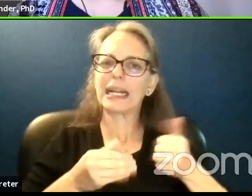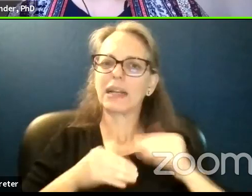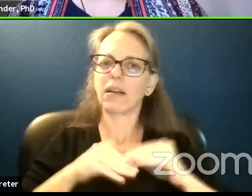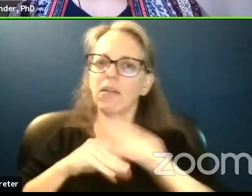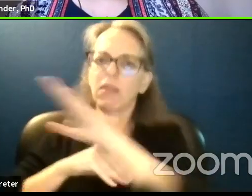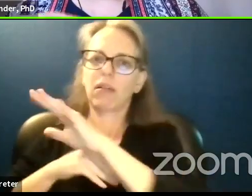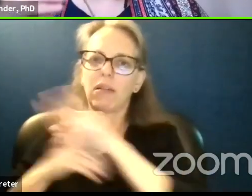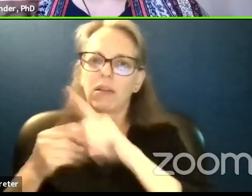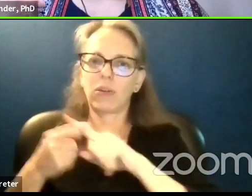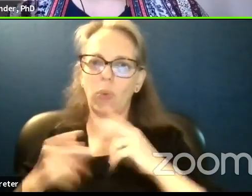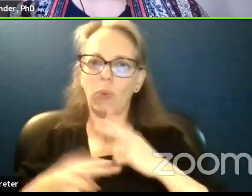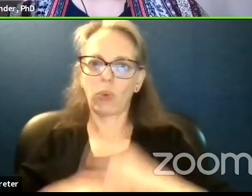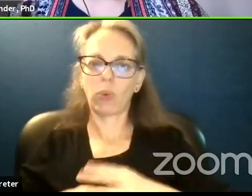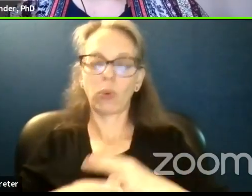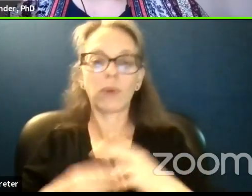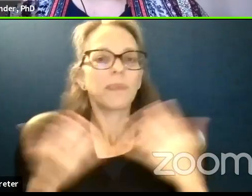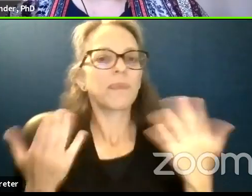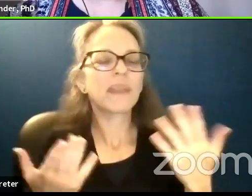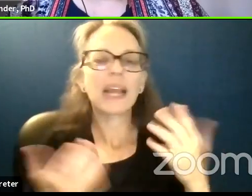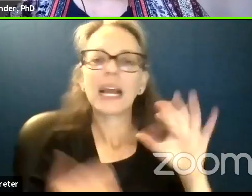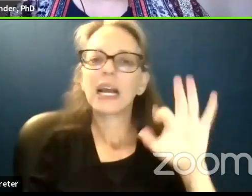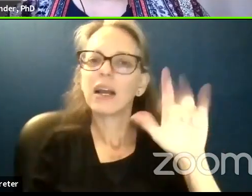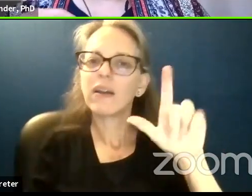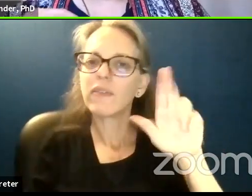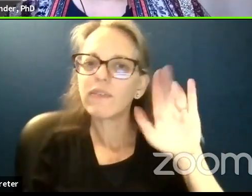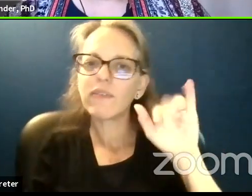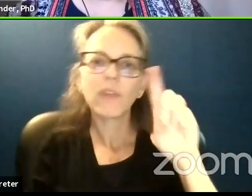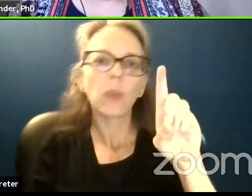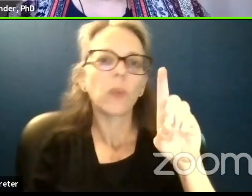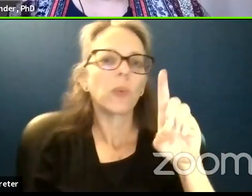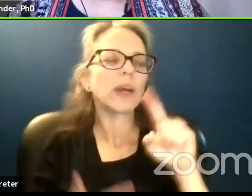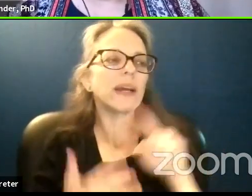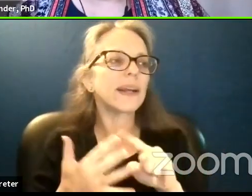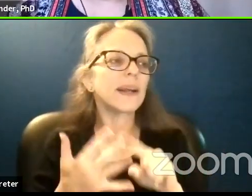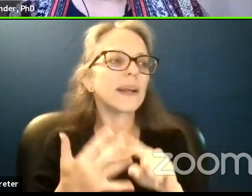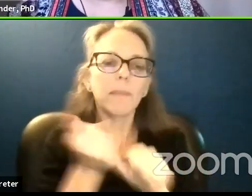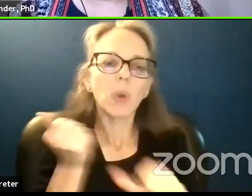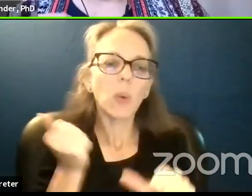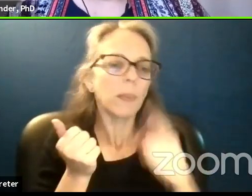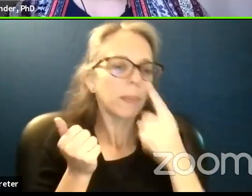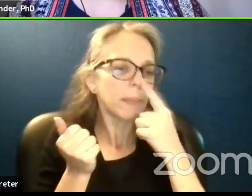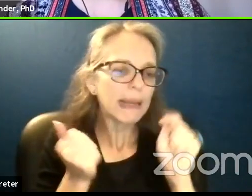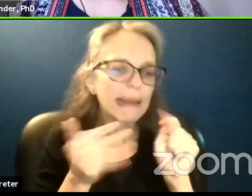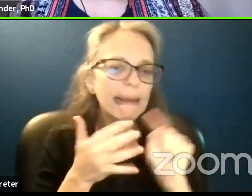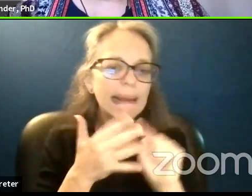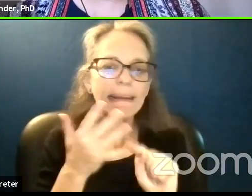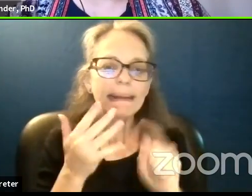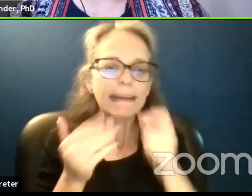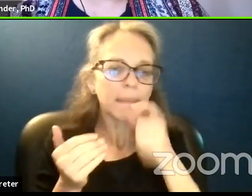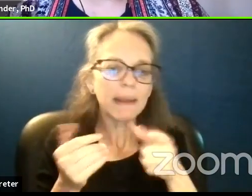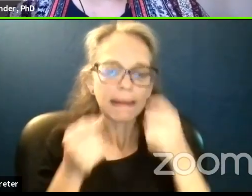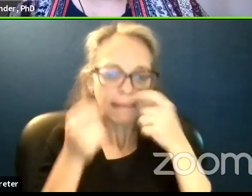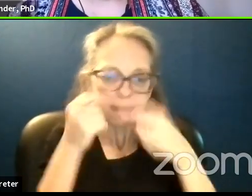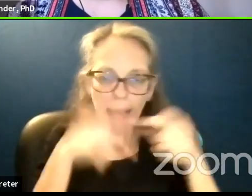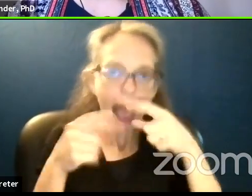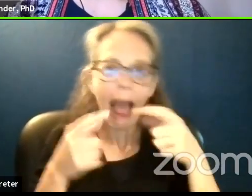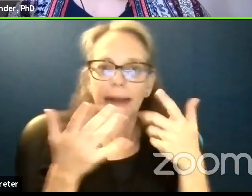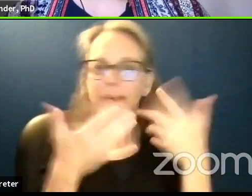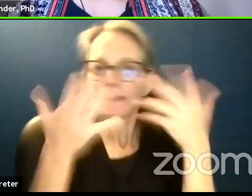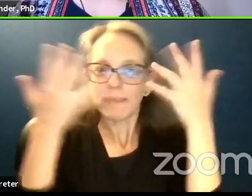again, it's the fluids, the poop, the pee, the spit, the snot, the